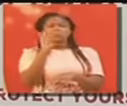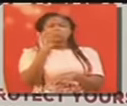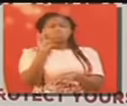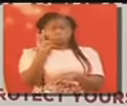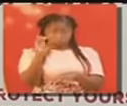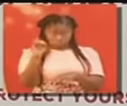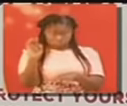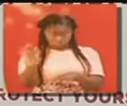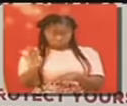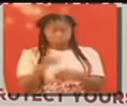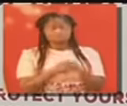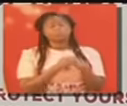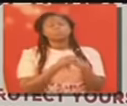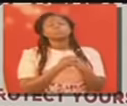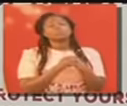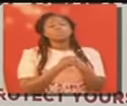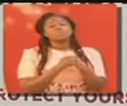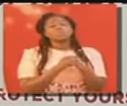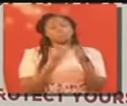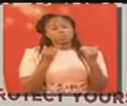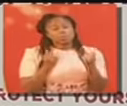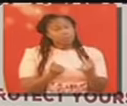4,709. There are currently